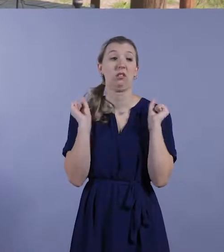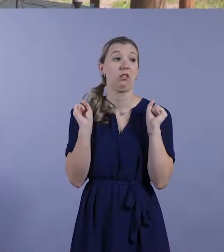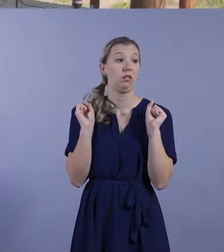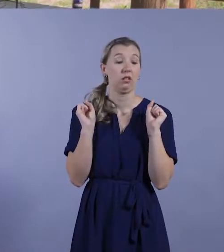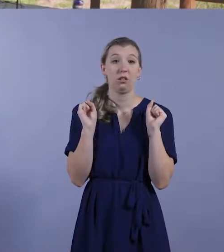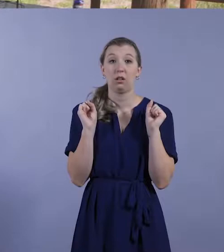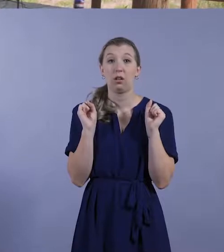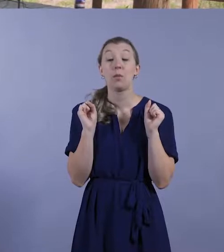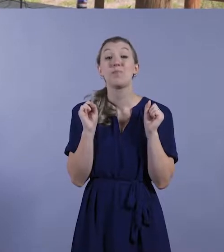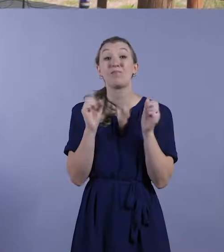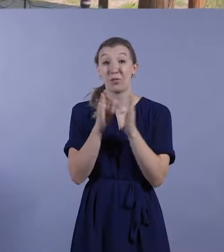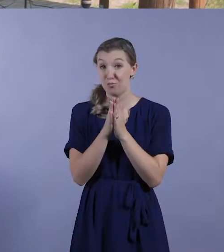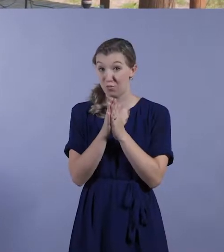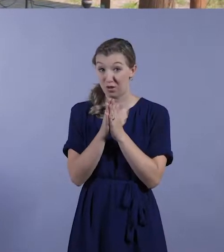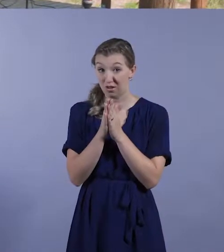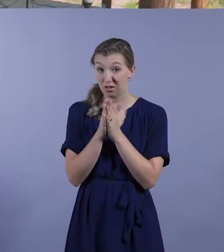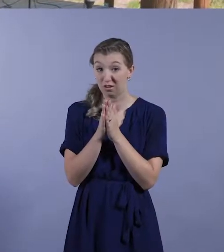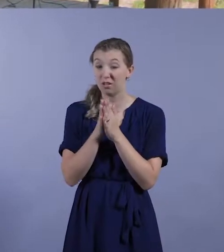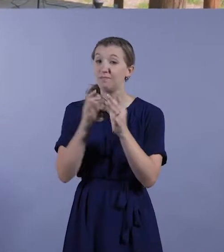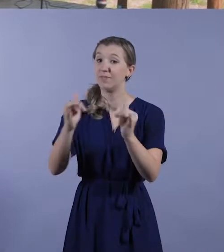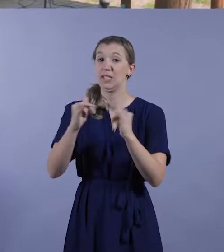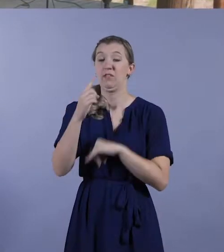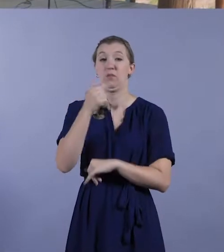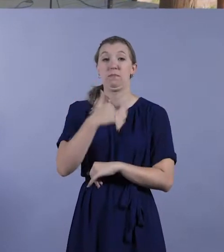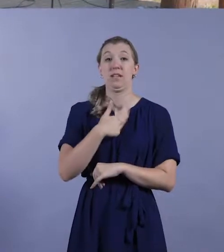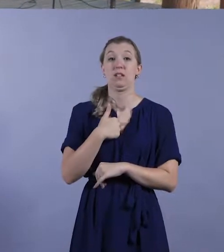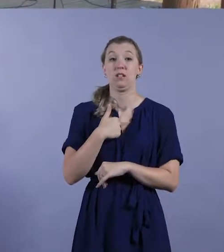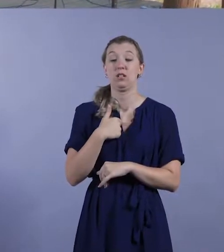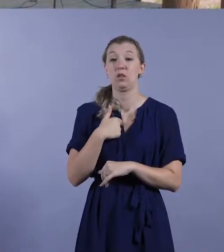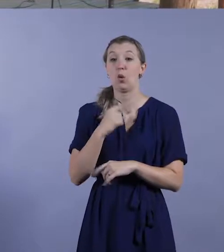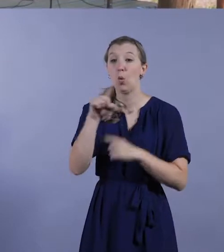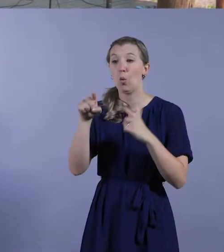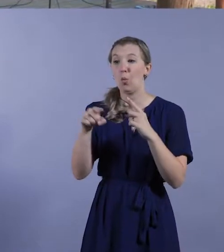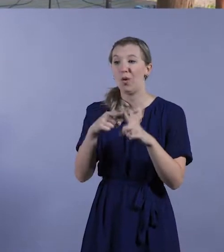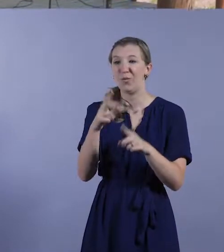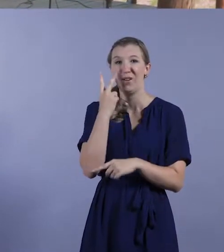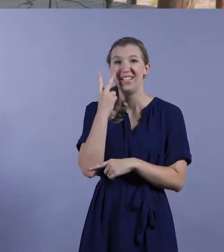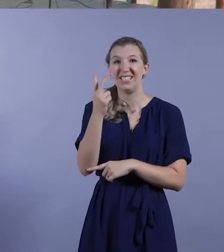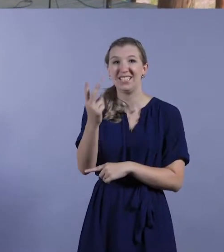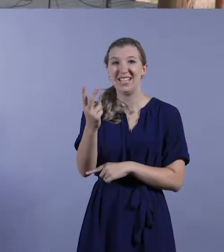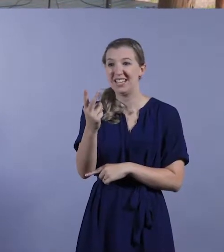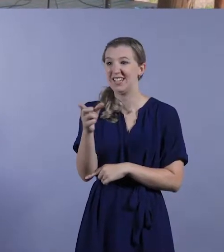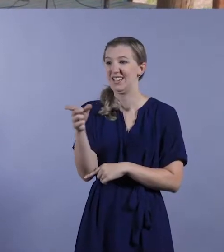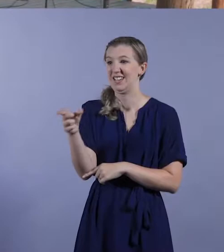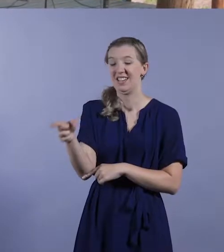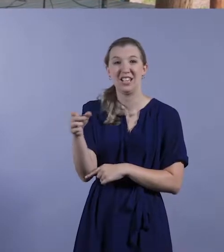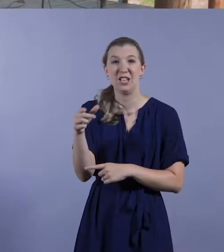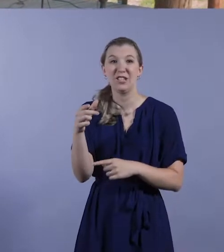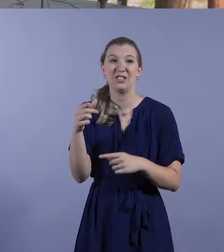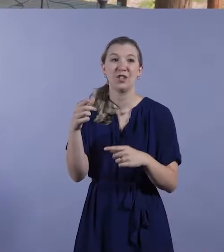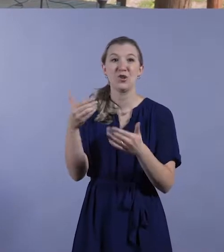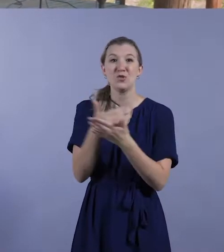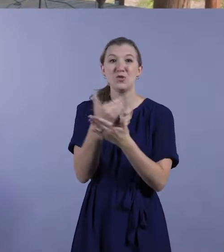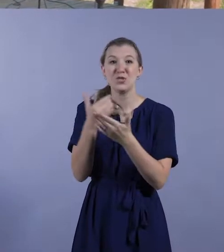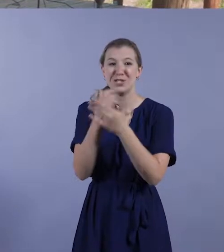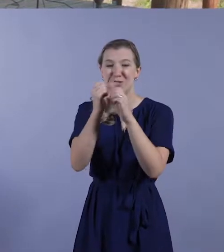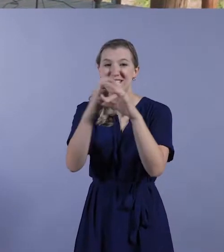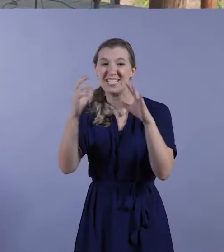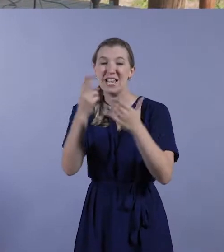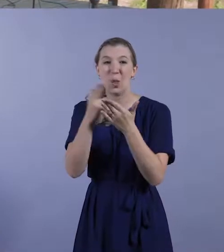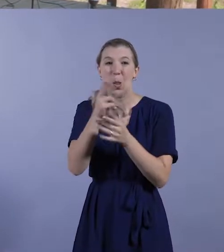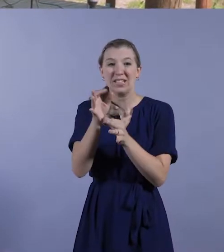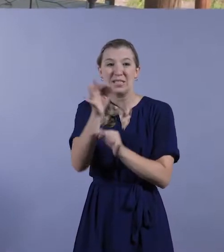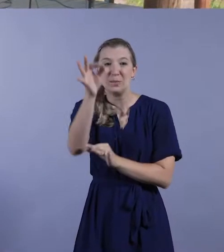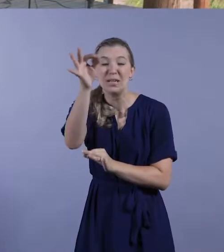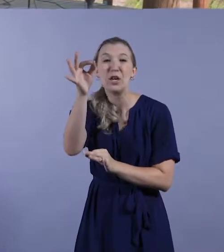My prayer for you is the same for me. I'm praying that when we see this fresh zeal, when we see the Holy Spirit still at